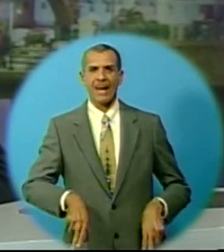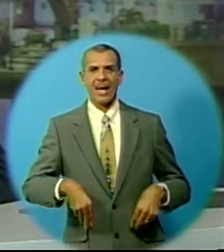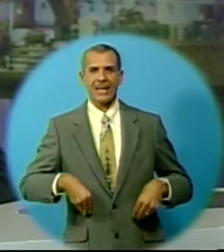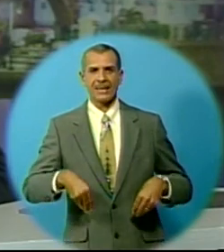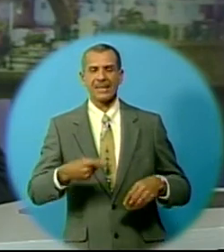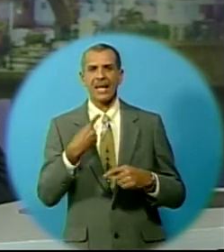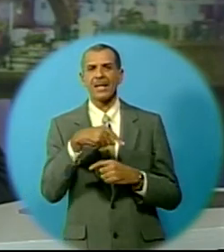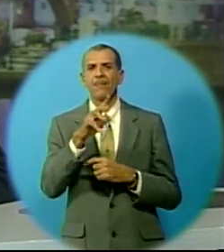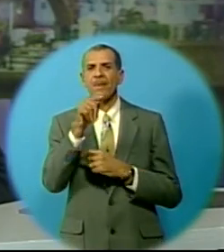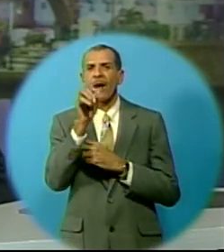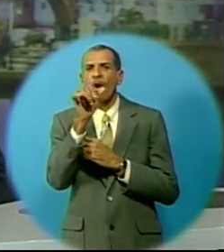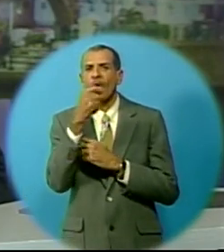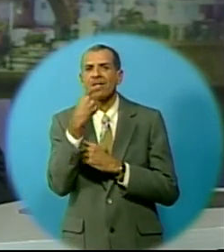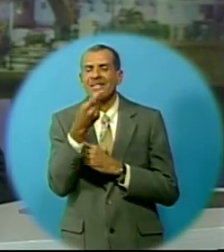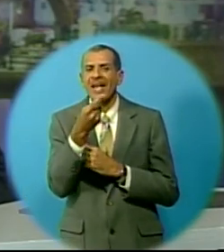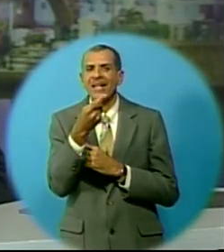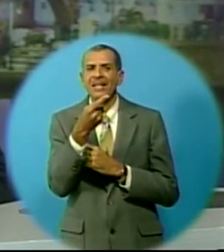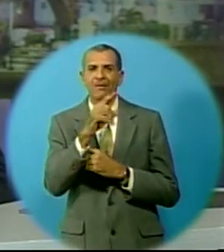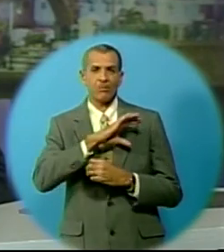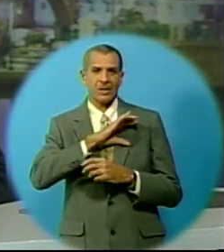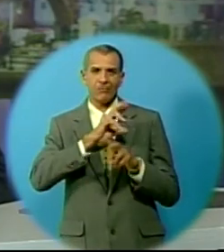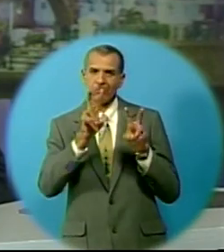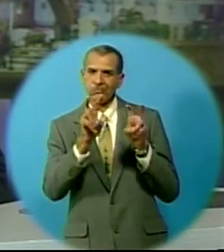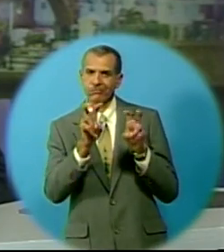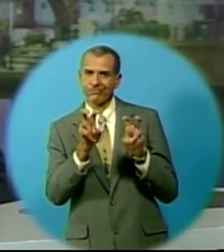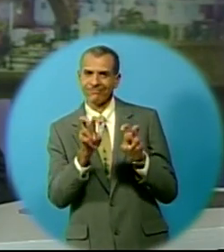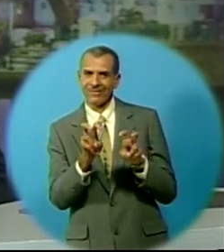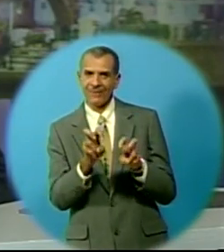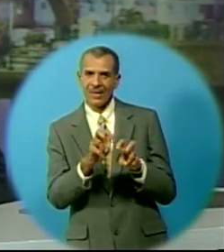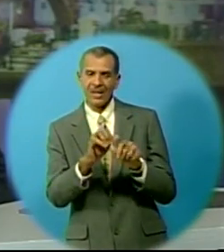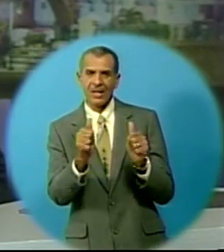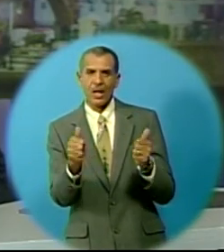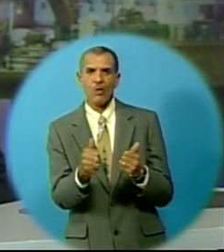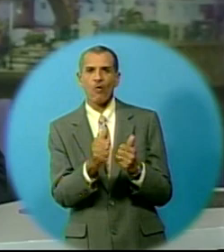police PRO says lawmen conducted an operation in the area of